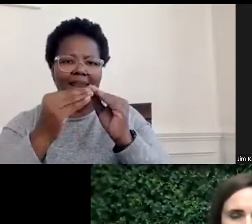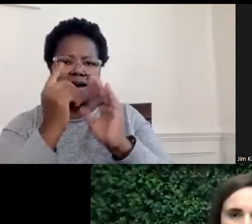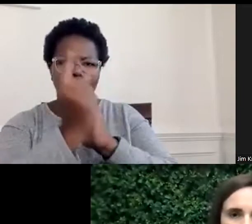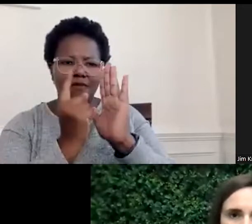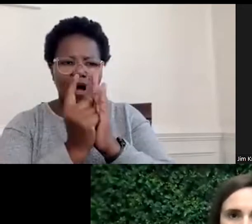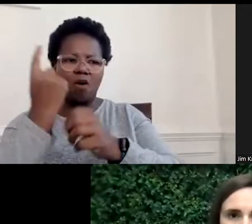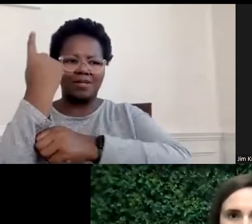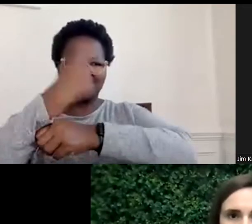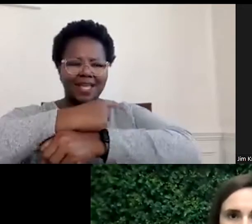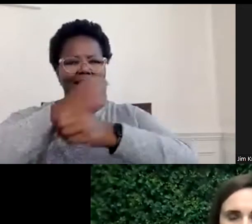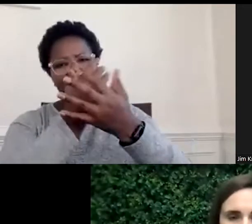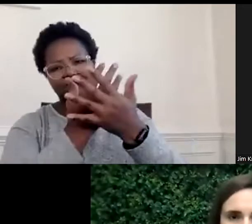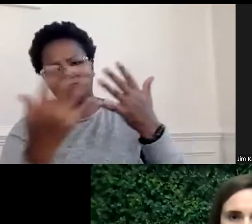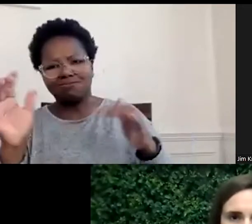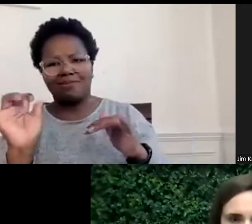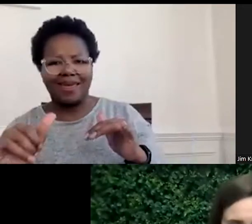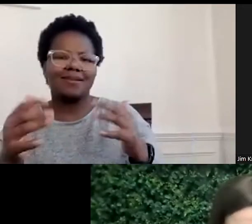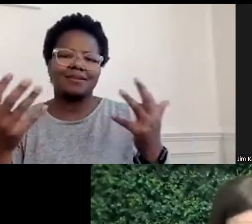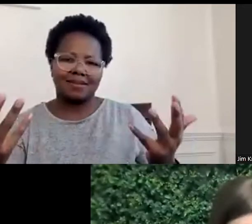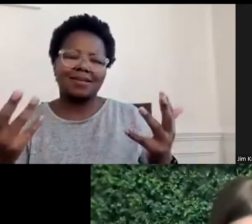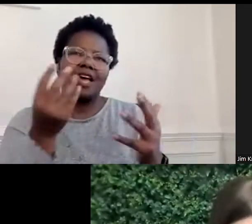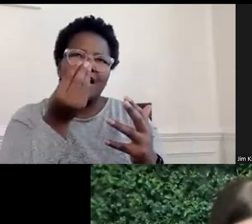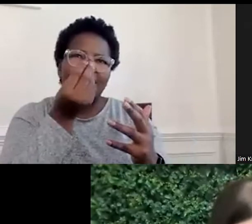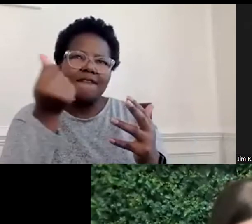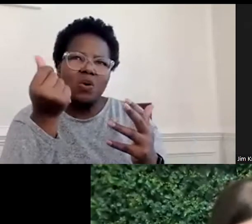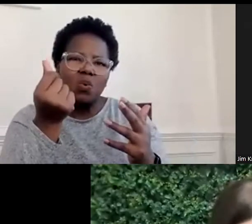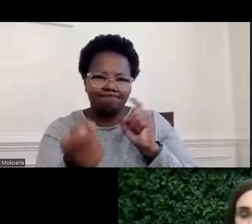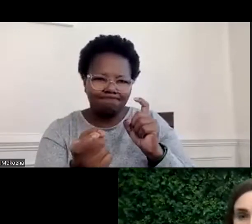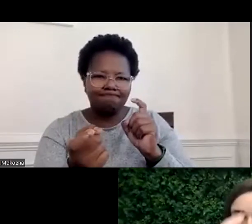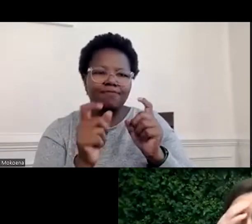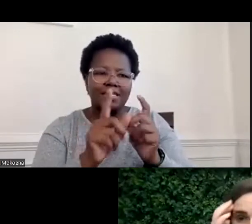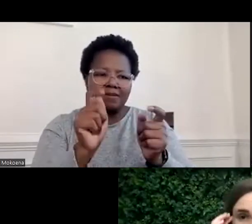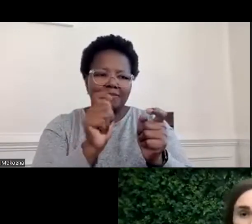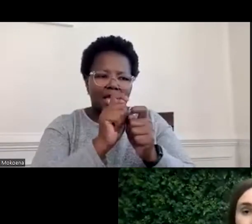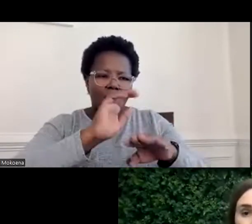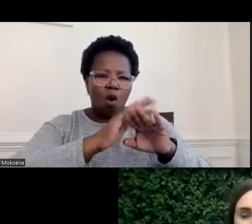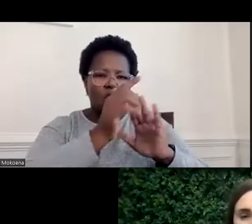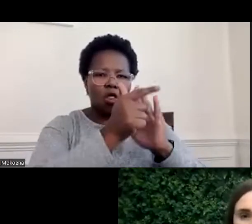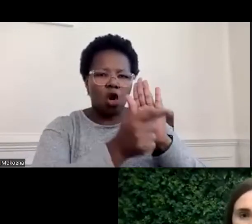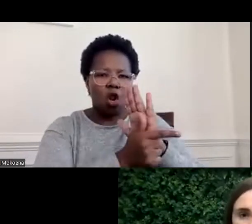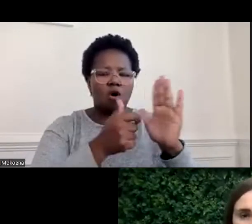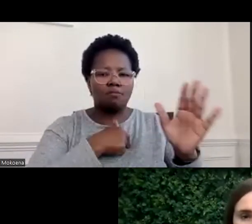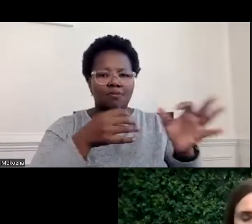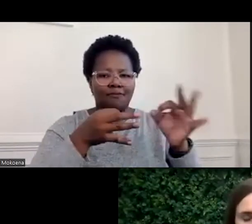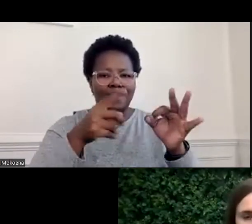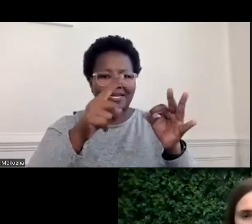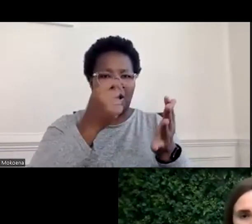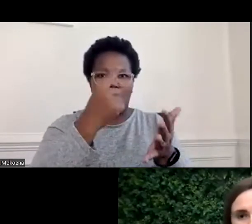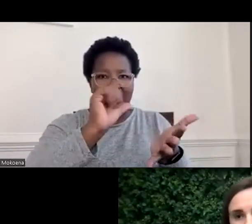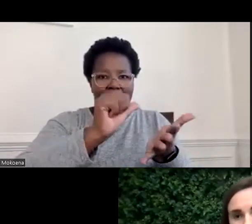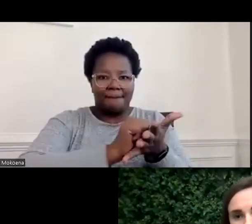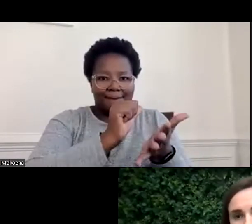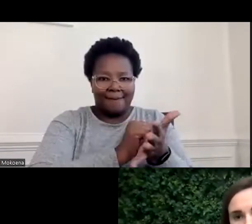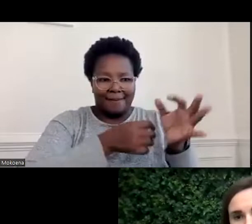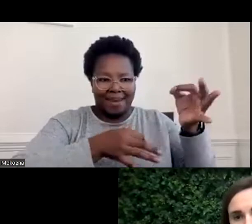those kind of things. The two things that are really going to be different that aren't specific in the law are kind of that addendum to the current